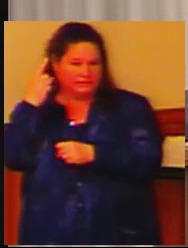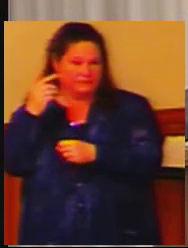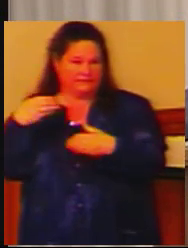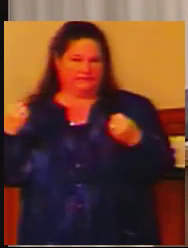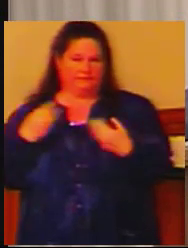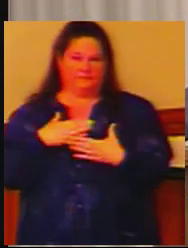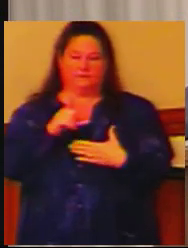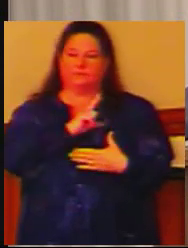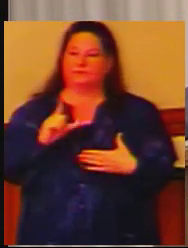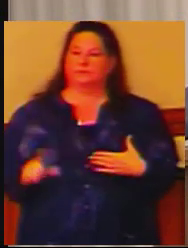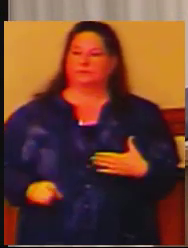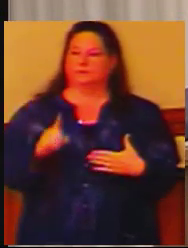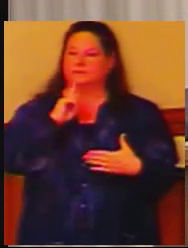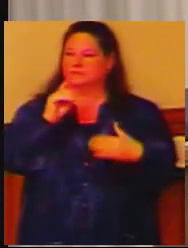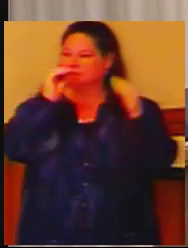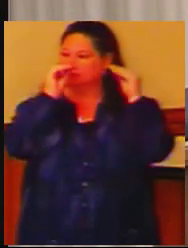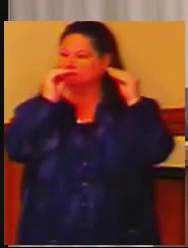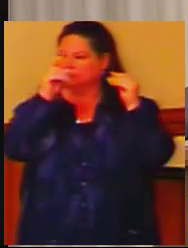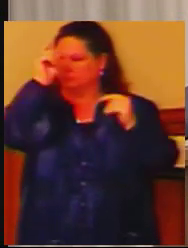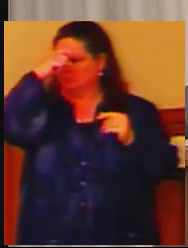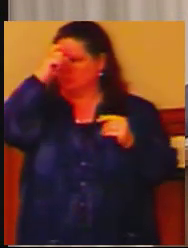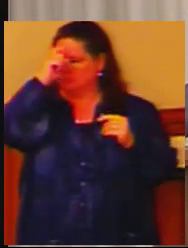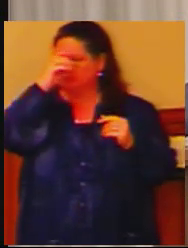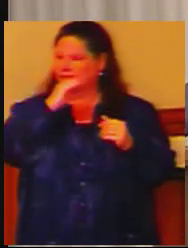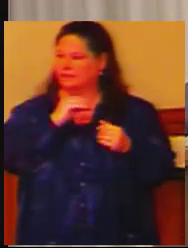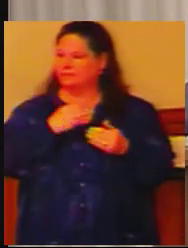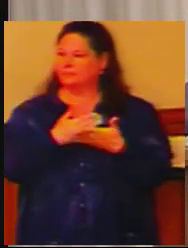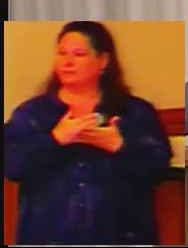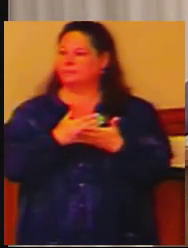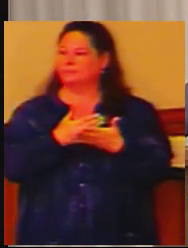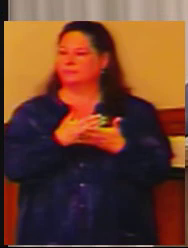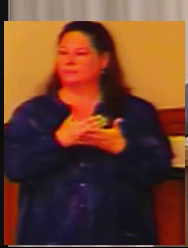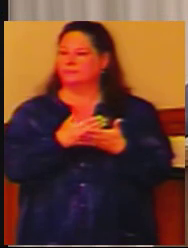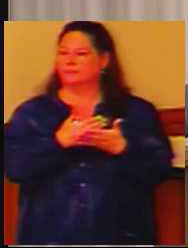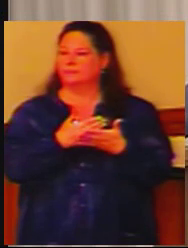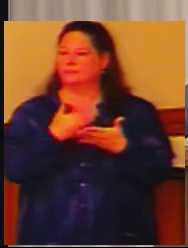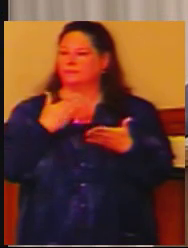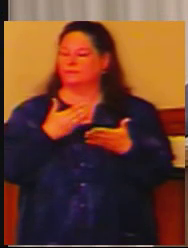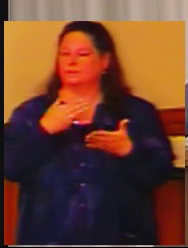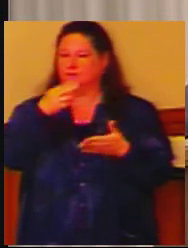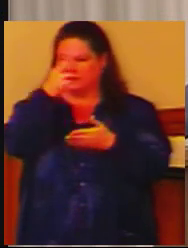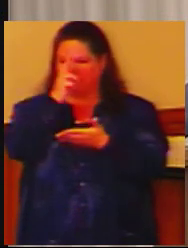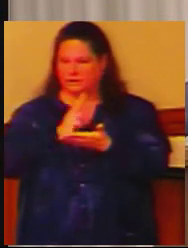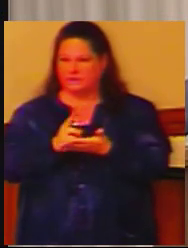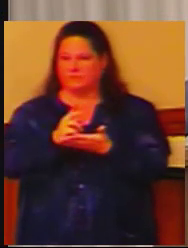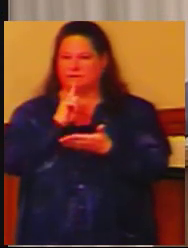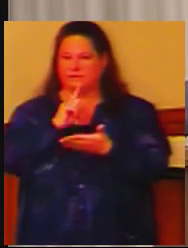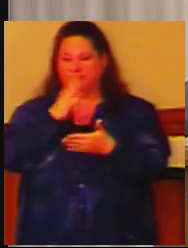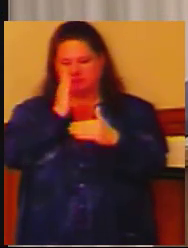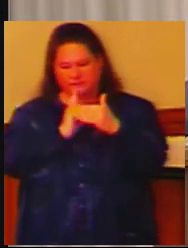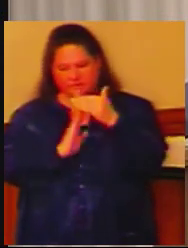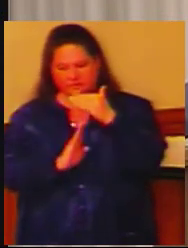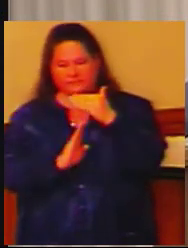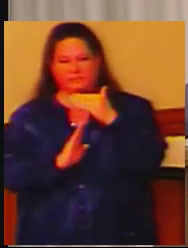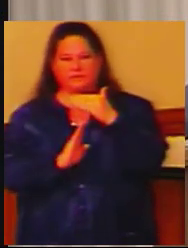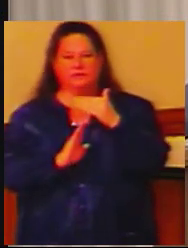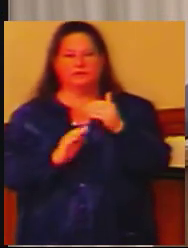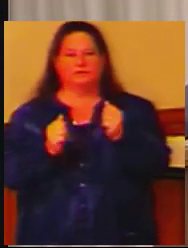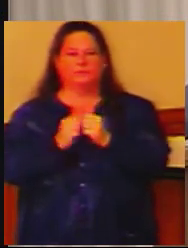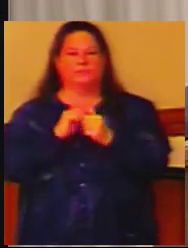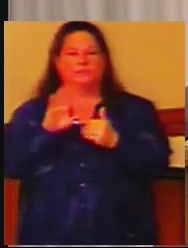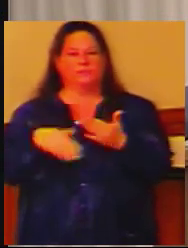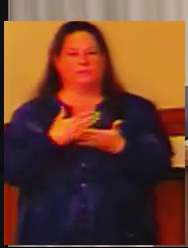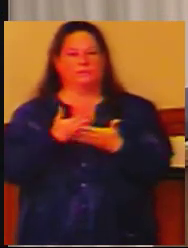Lord is the instruction of wisdom, and before honor is humility. So all that being